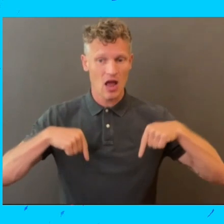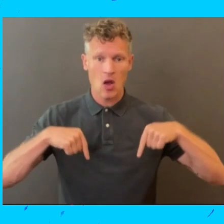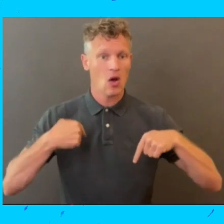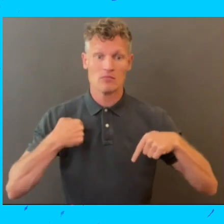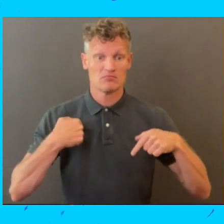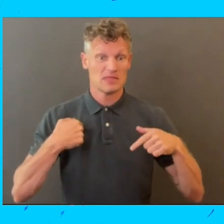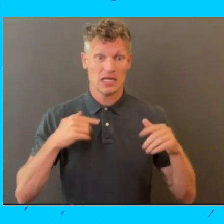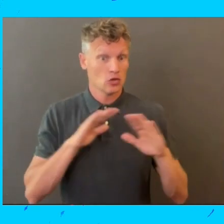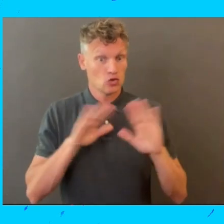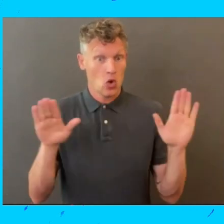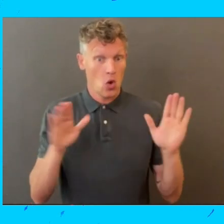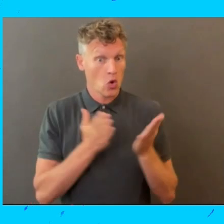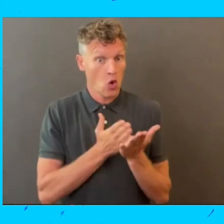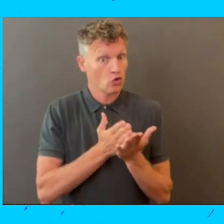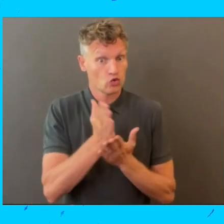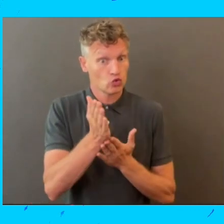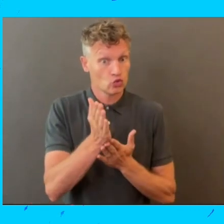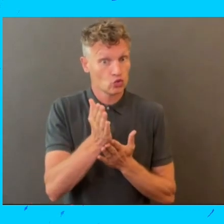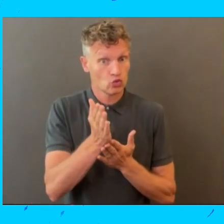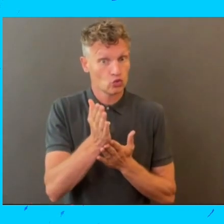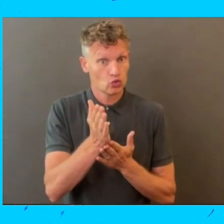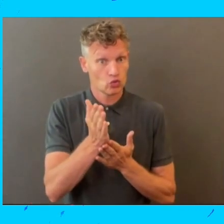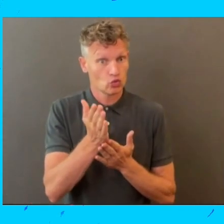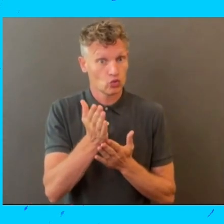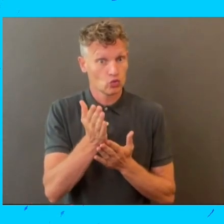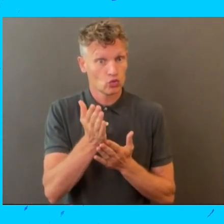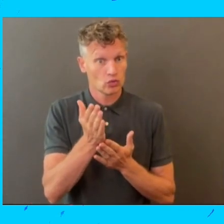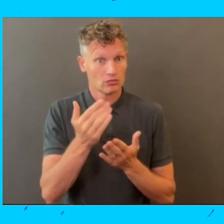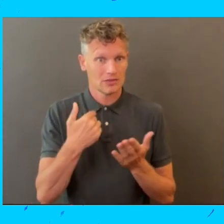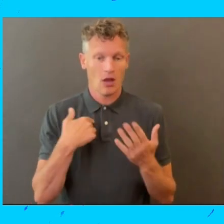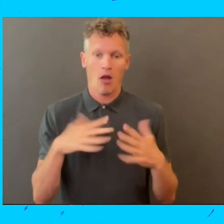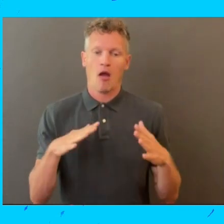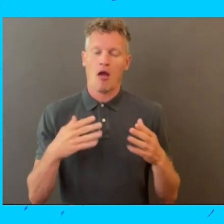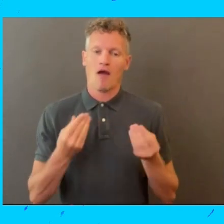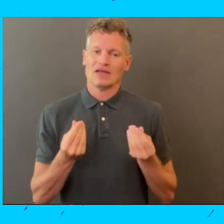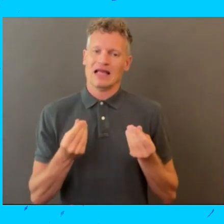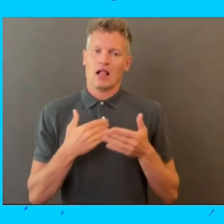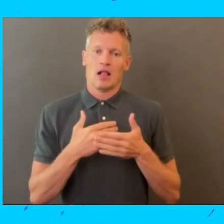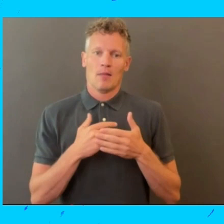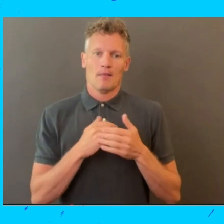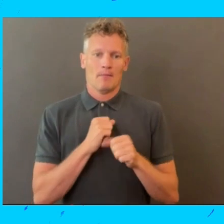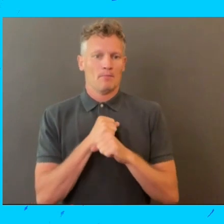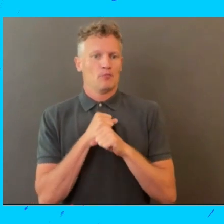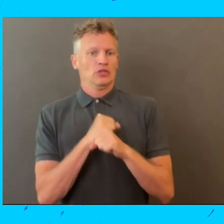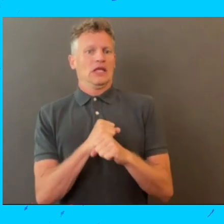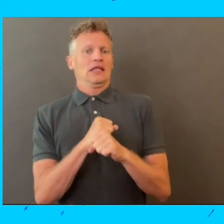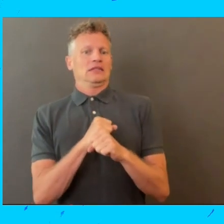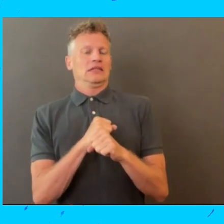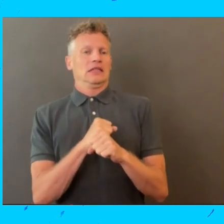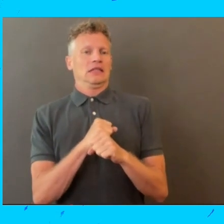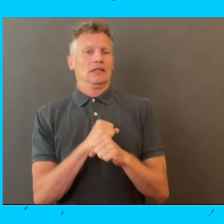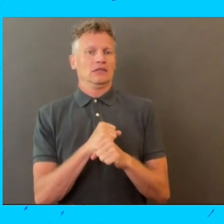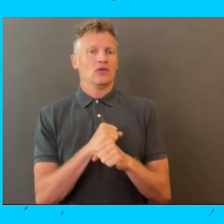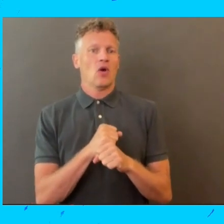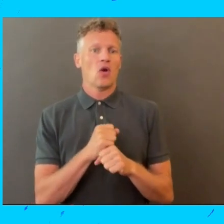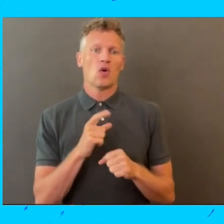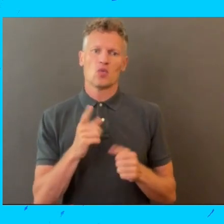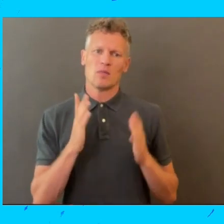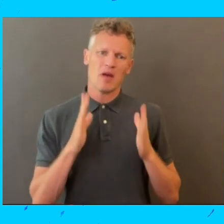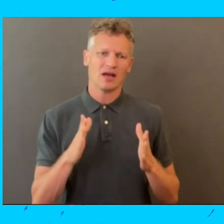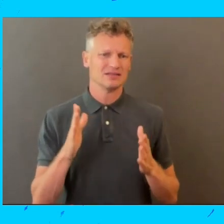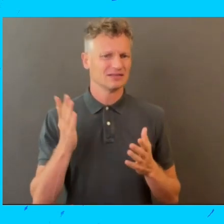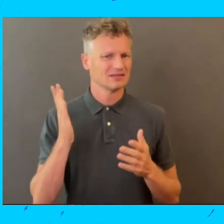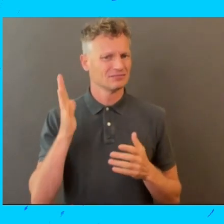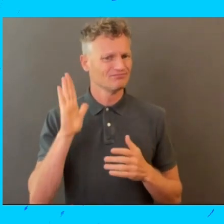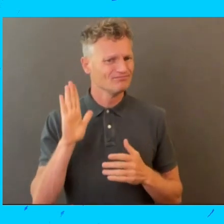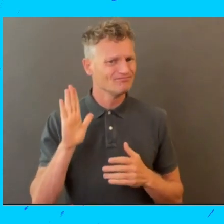it's so amazing. Yeah, I'm so protected, you know. So you need to speak out for